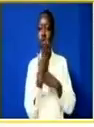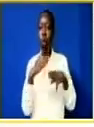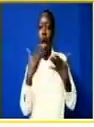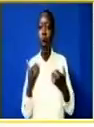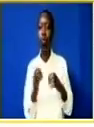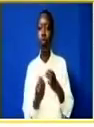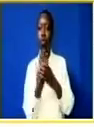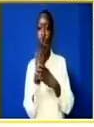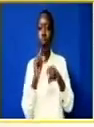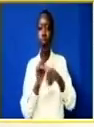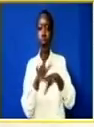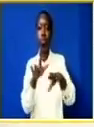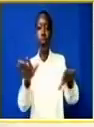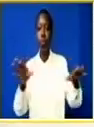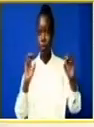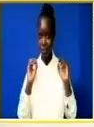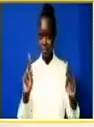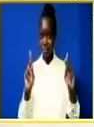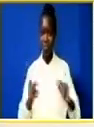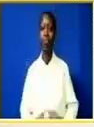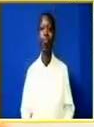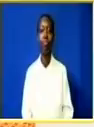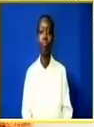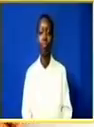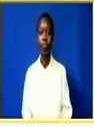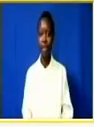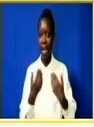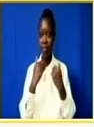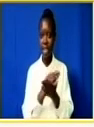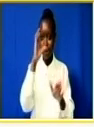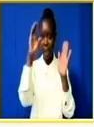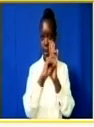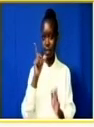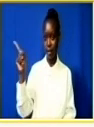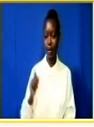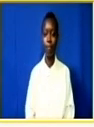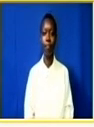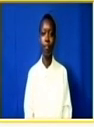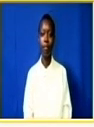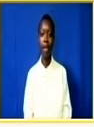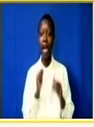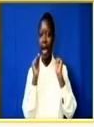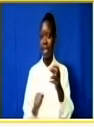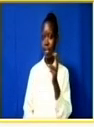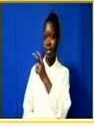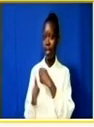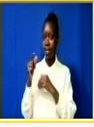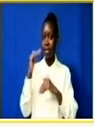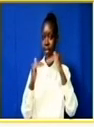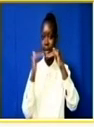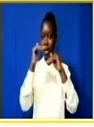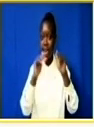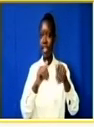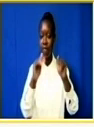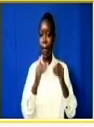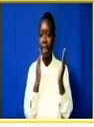control methods. Amazing. Okay. Got it. So we have some diagrams. Mm-hmm. We can see that's a terrace farming. You can see the person